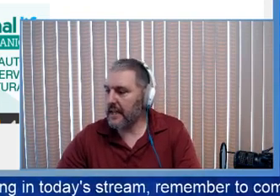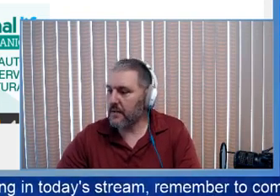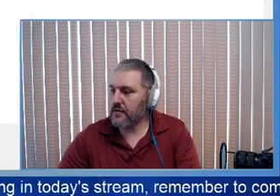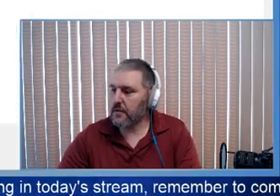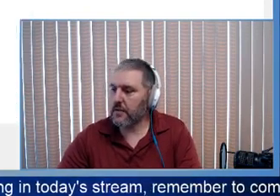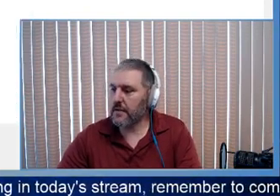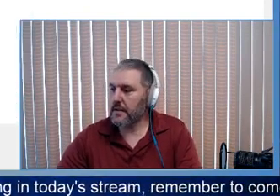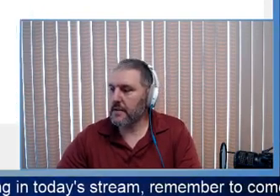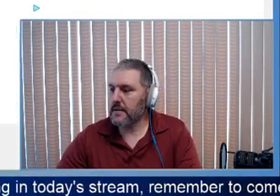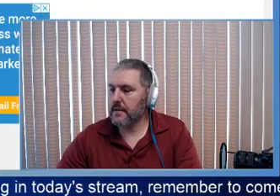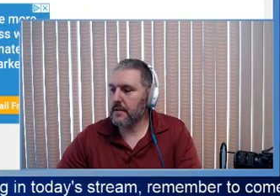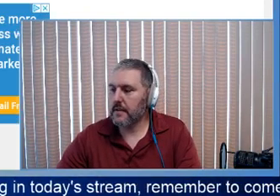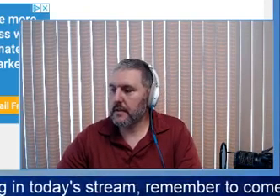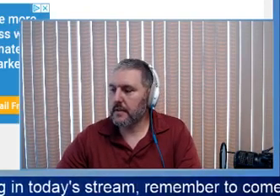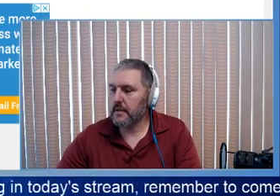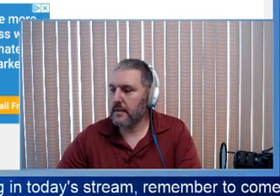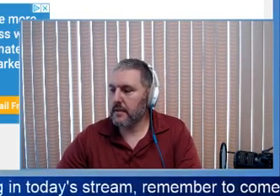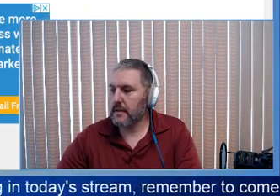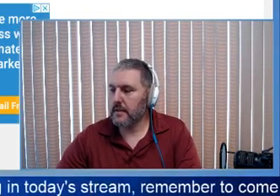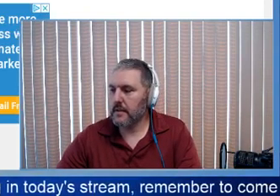They need to hear the truth.